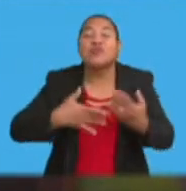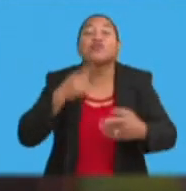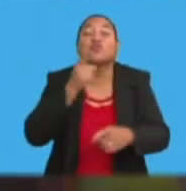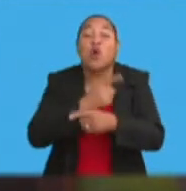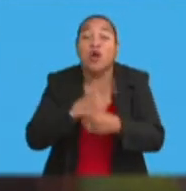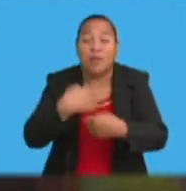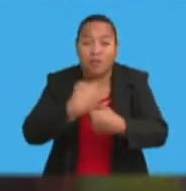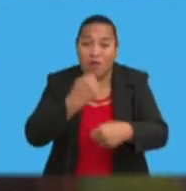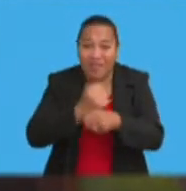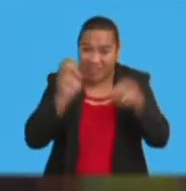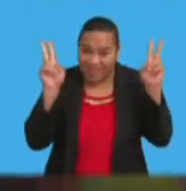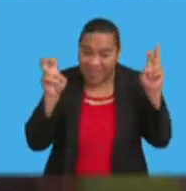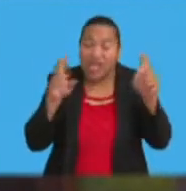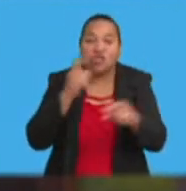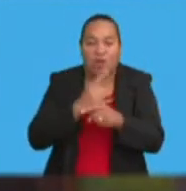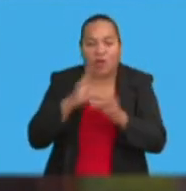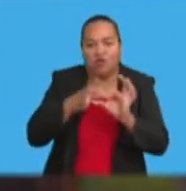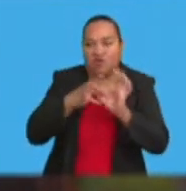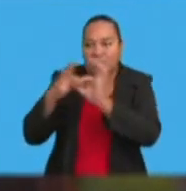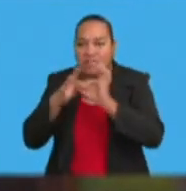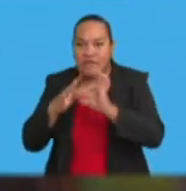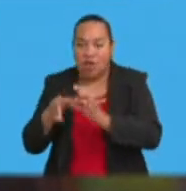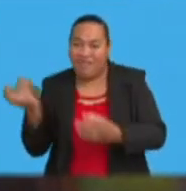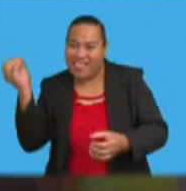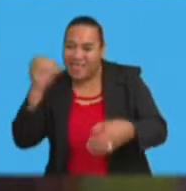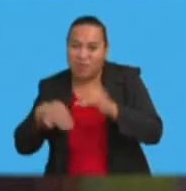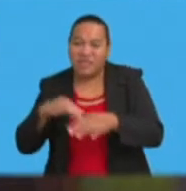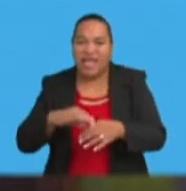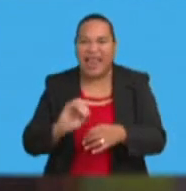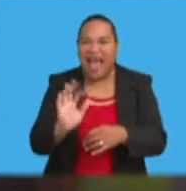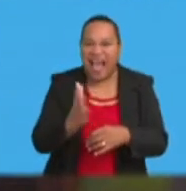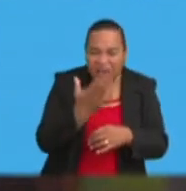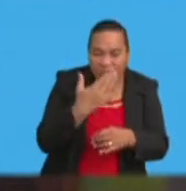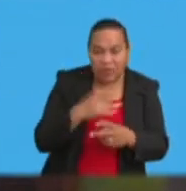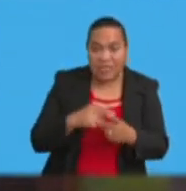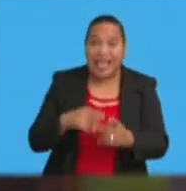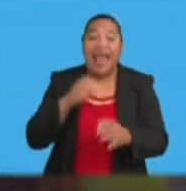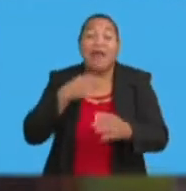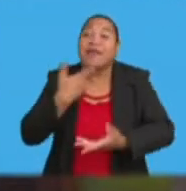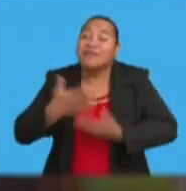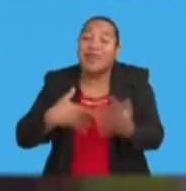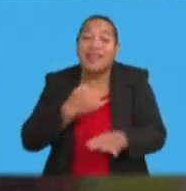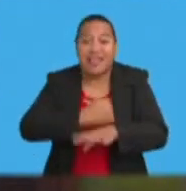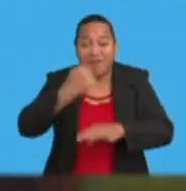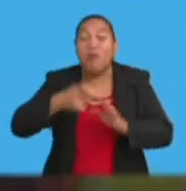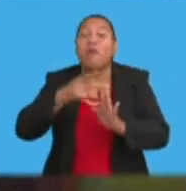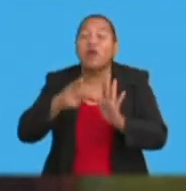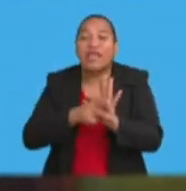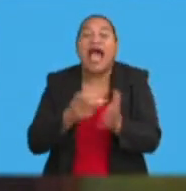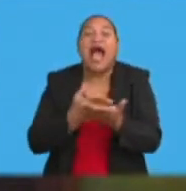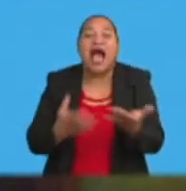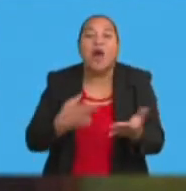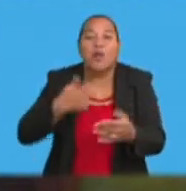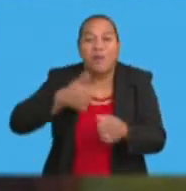productivity, it's about the relationship between inputs and outputs, and I'm explaining government's policies on how we try to make the best